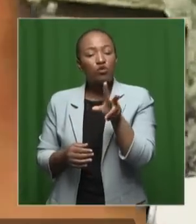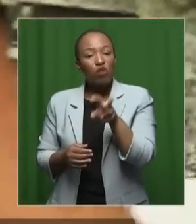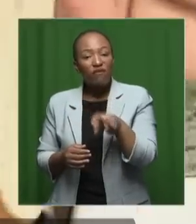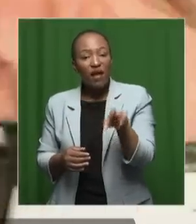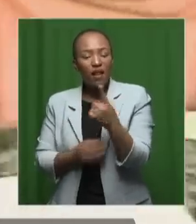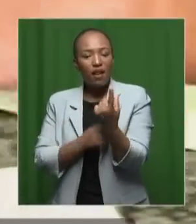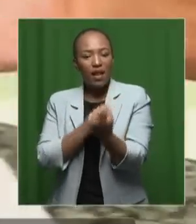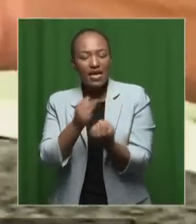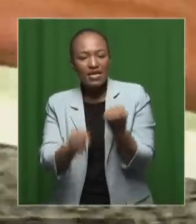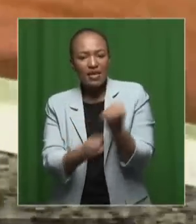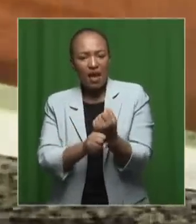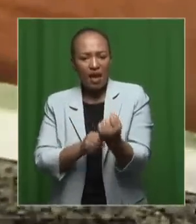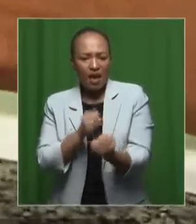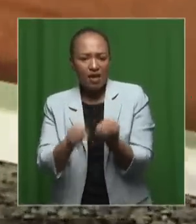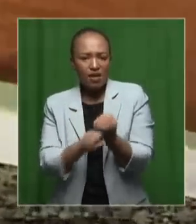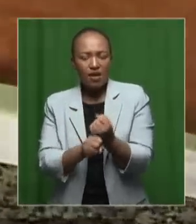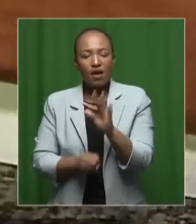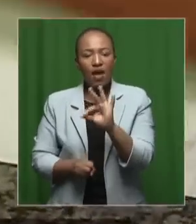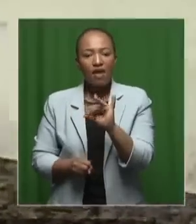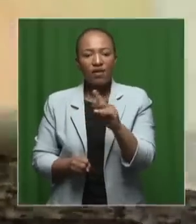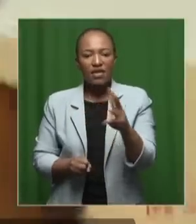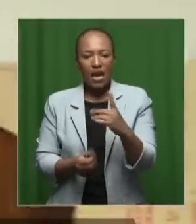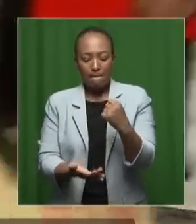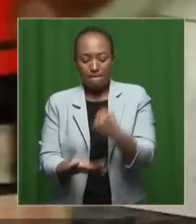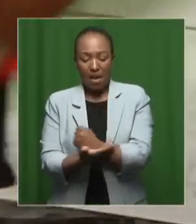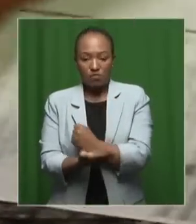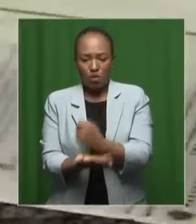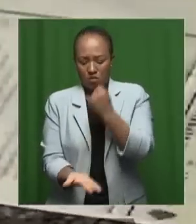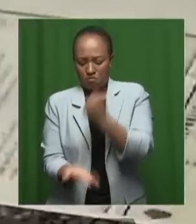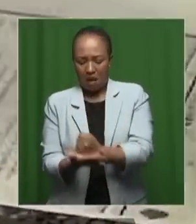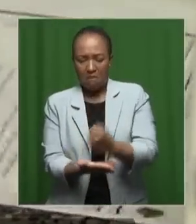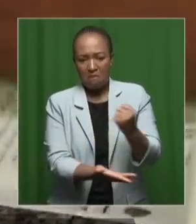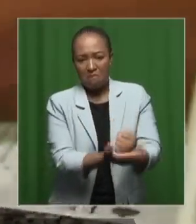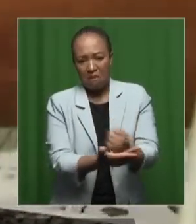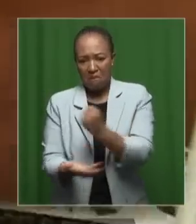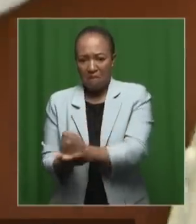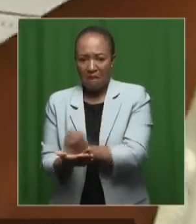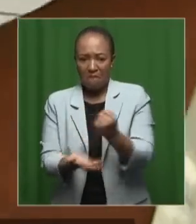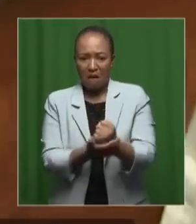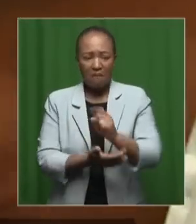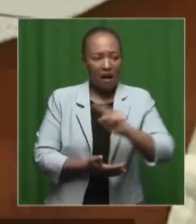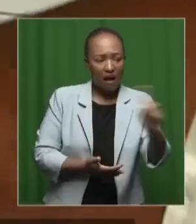stamp the passport every day while we are coming back.